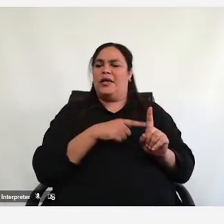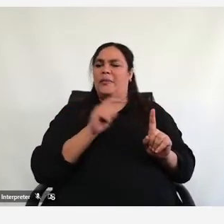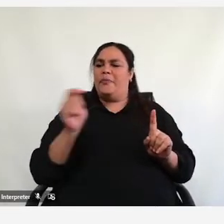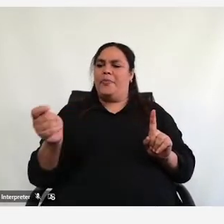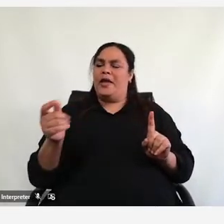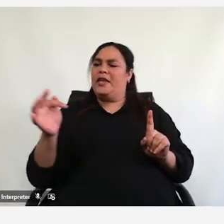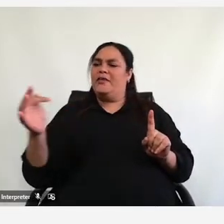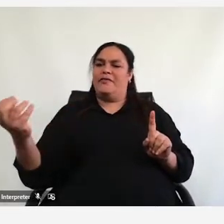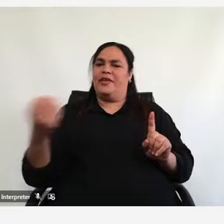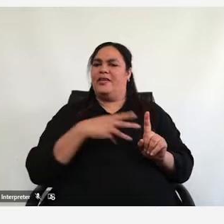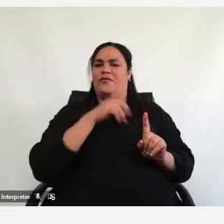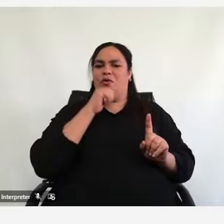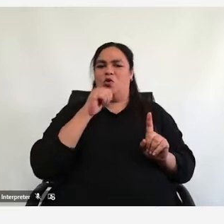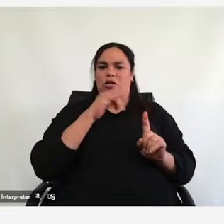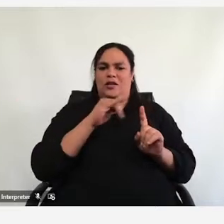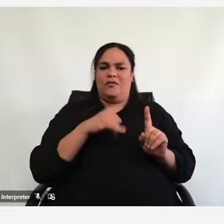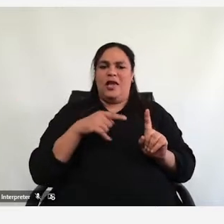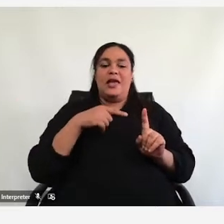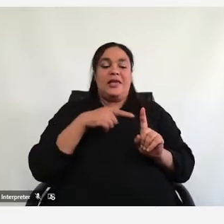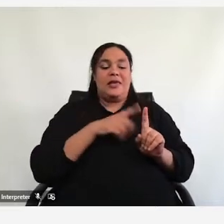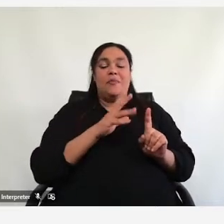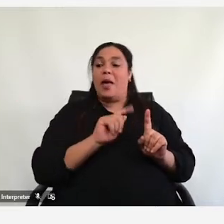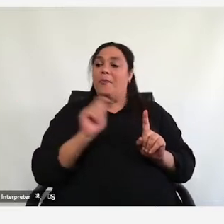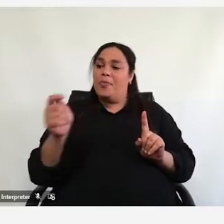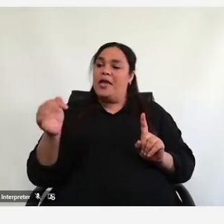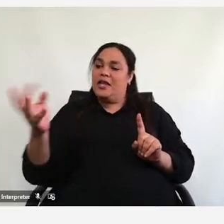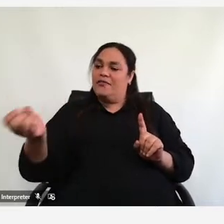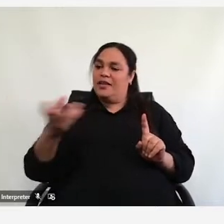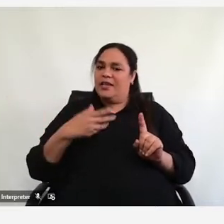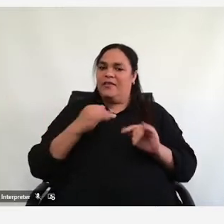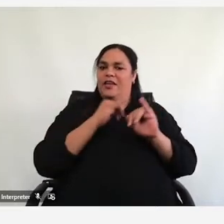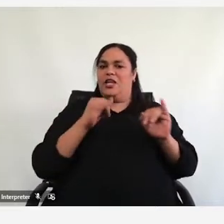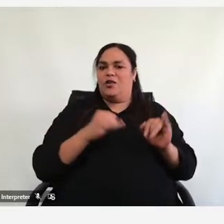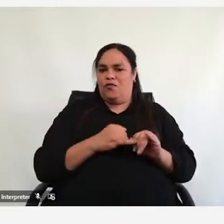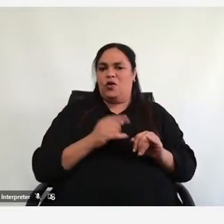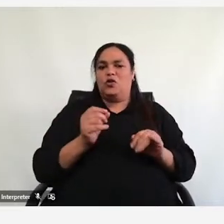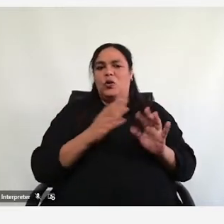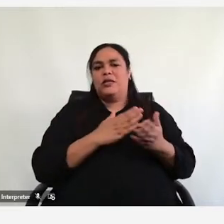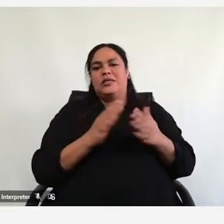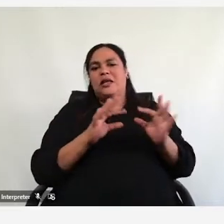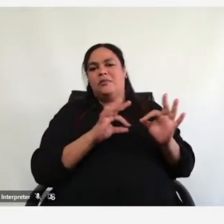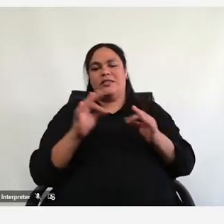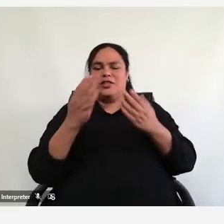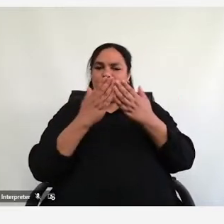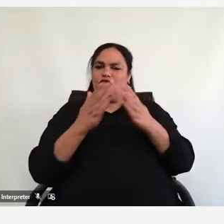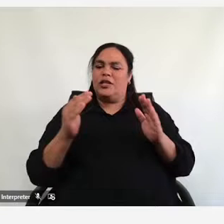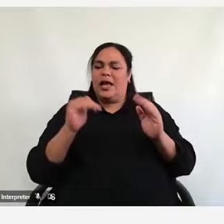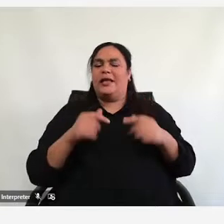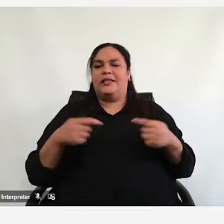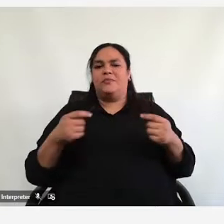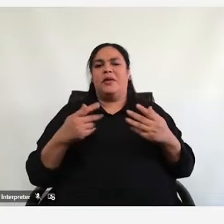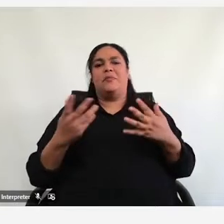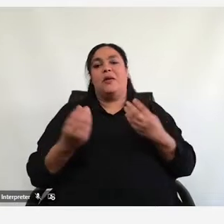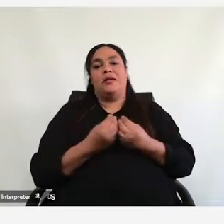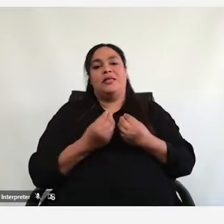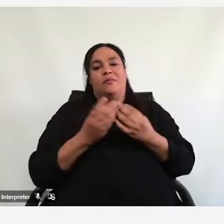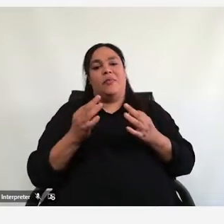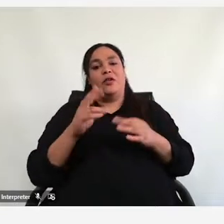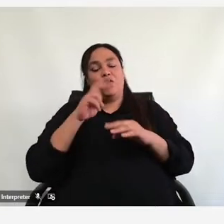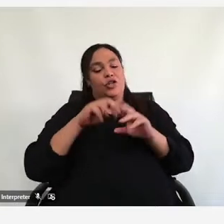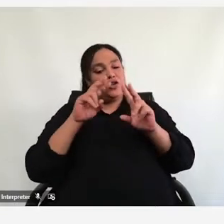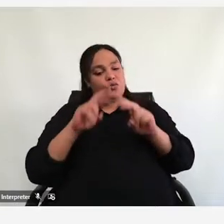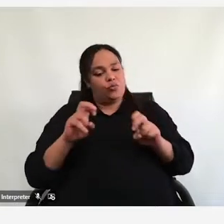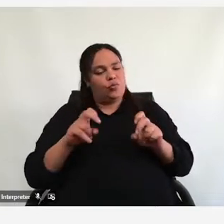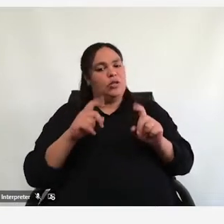the invoice to him? Yaku can only pay the invoice when Deirdre gives it to him. So some of that general underspending might be something like that, and you must interrogate the